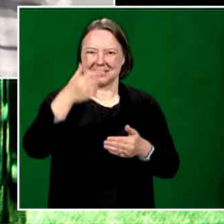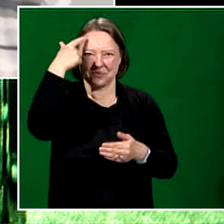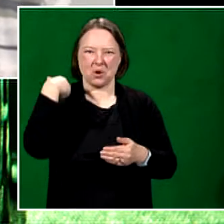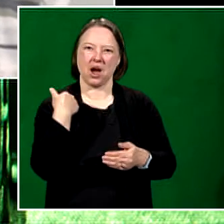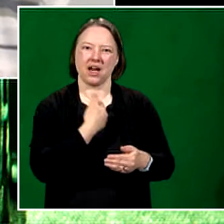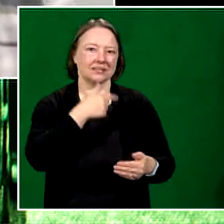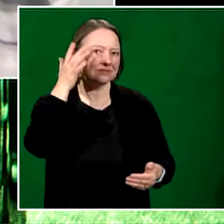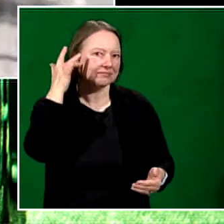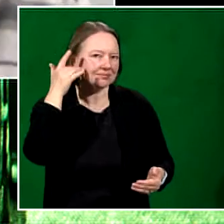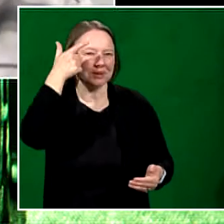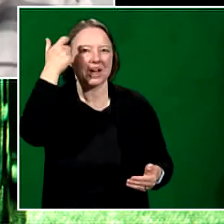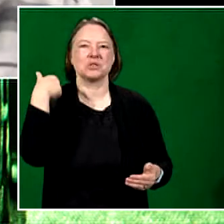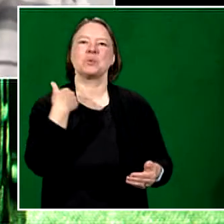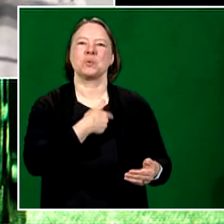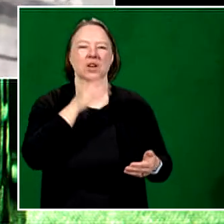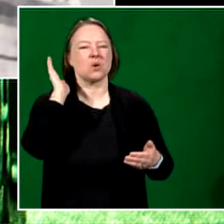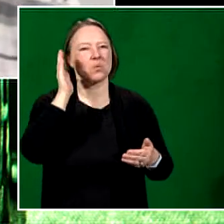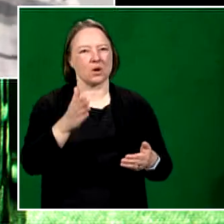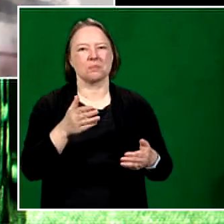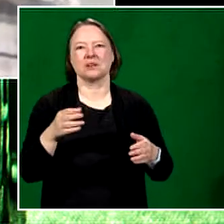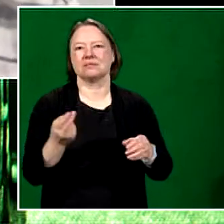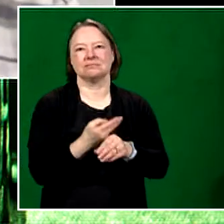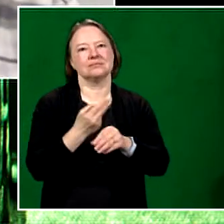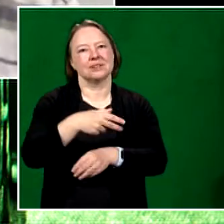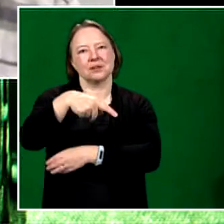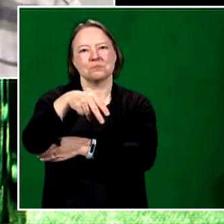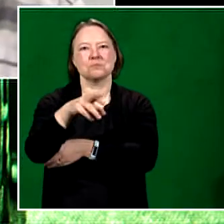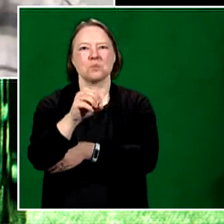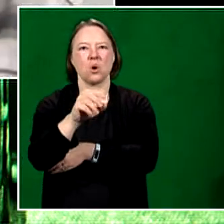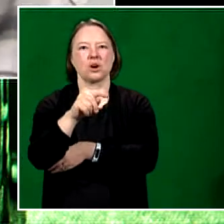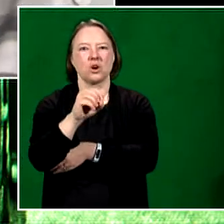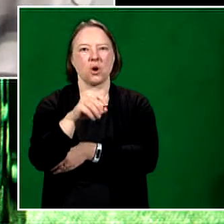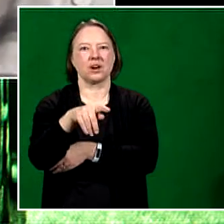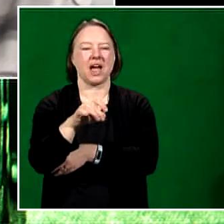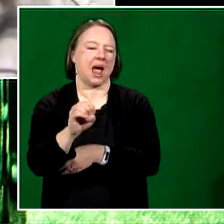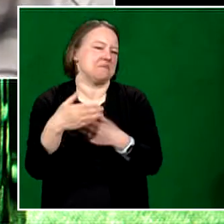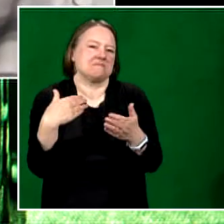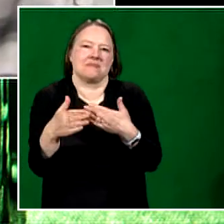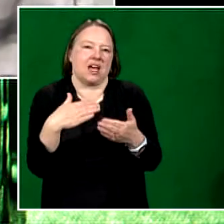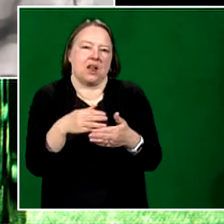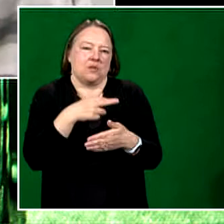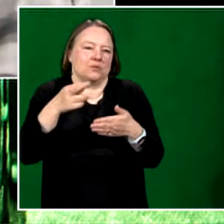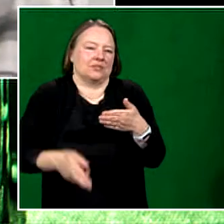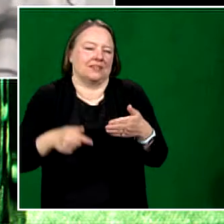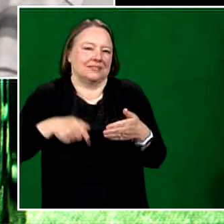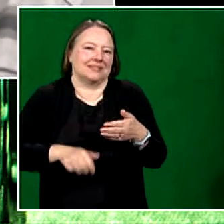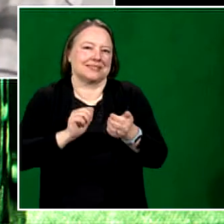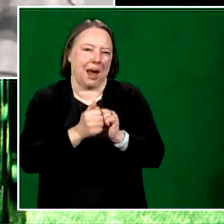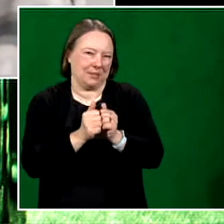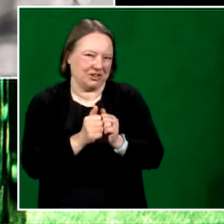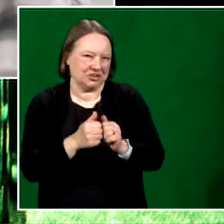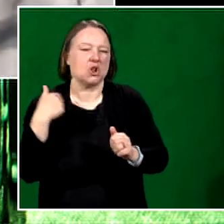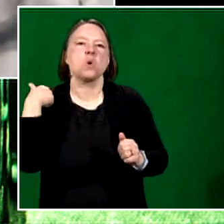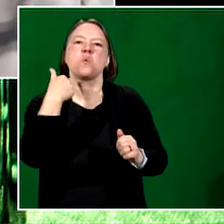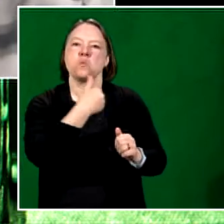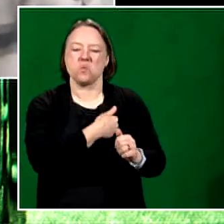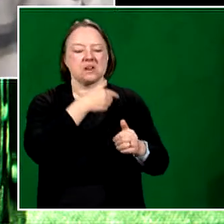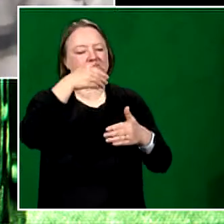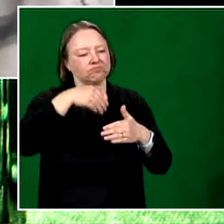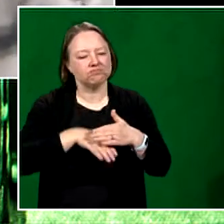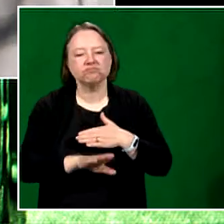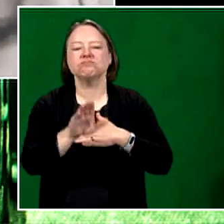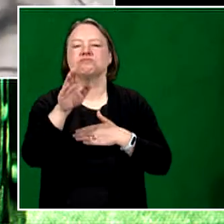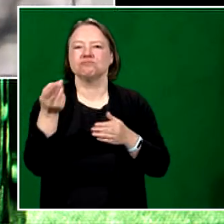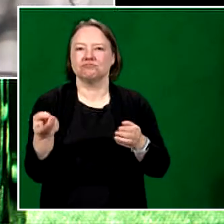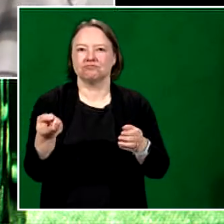because we will be carrying out the prototype regardless of kind of the end results with this competition. We went into this wanting it to be a